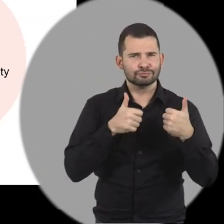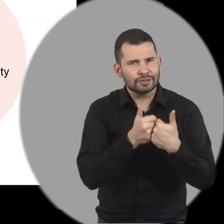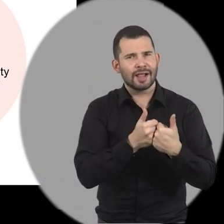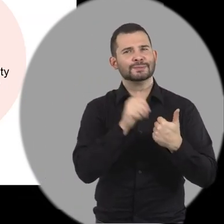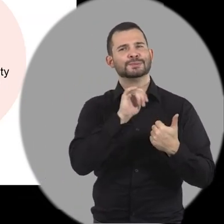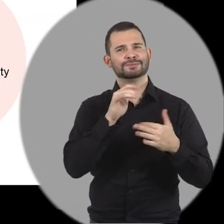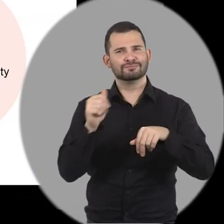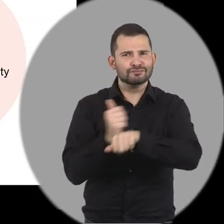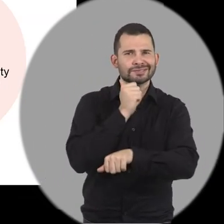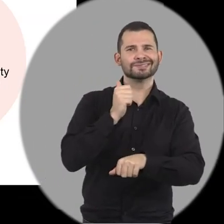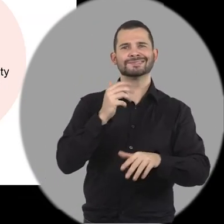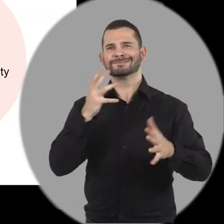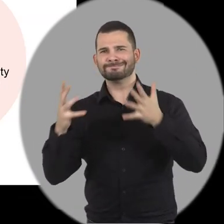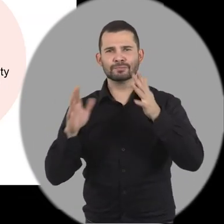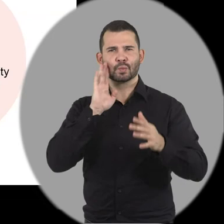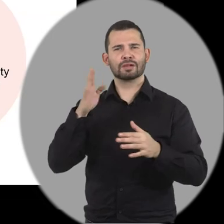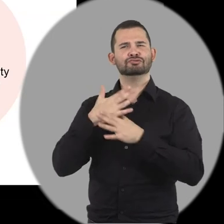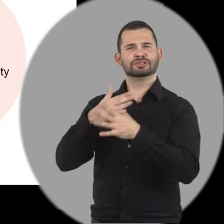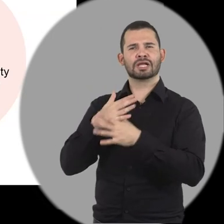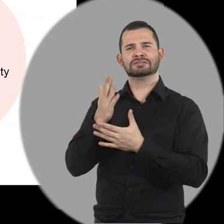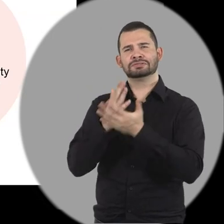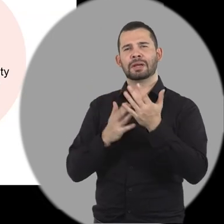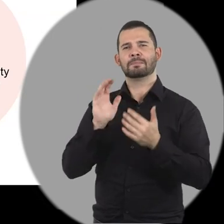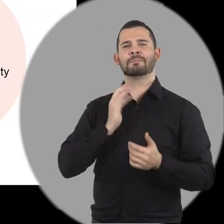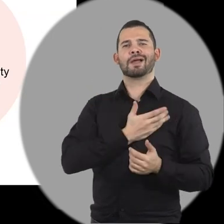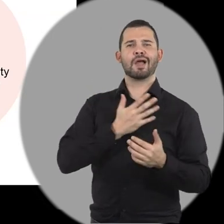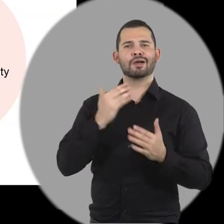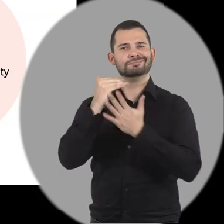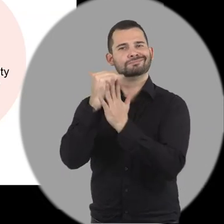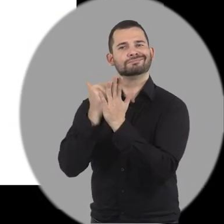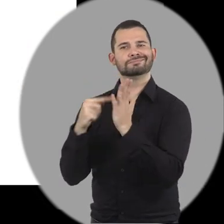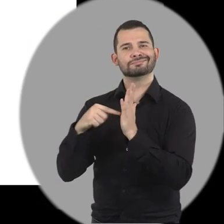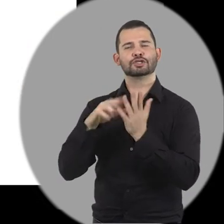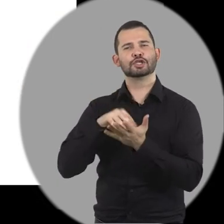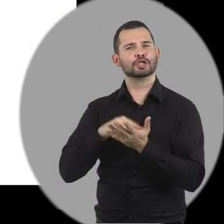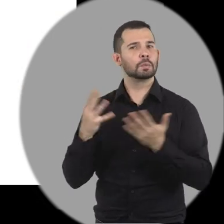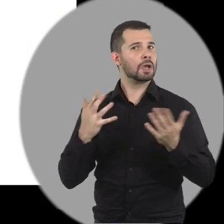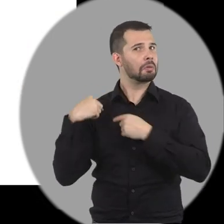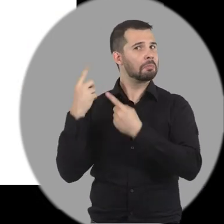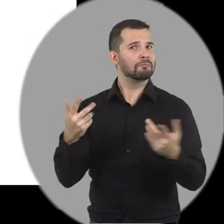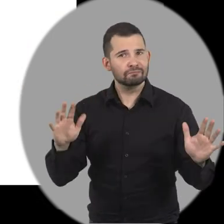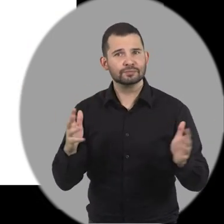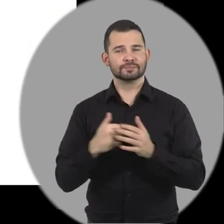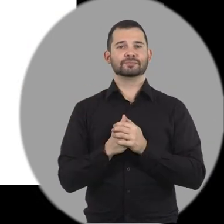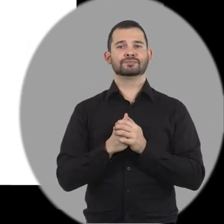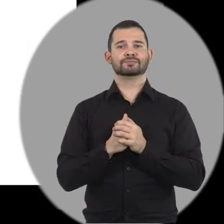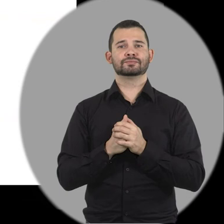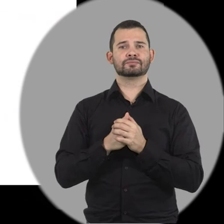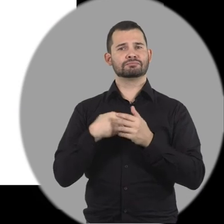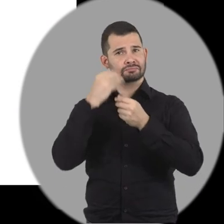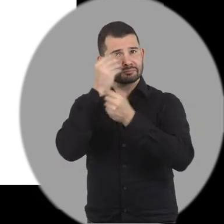risks. I'll share some of those lessons learned in my closing summary. As mentioned at the beginning of